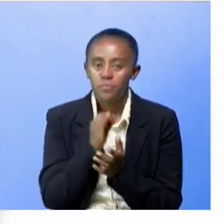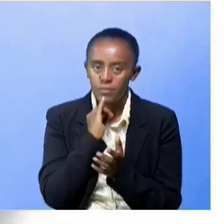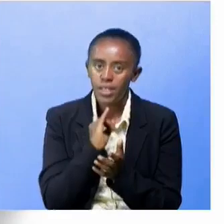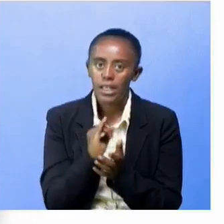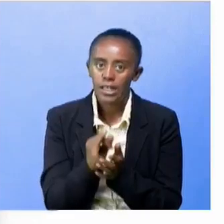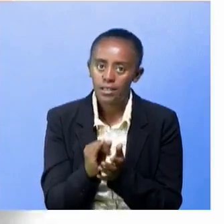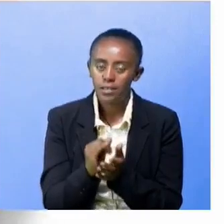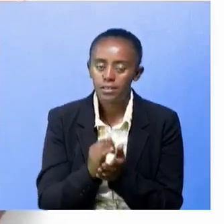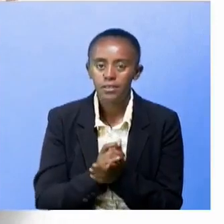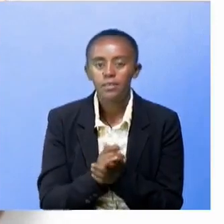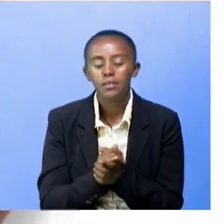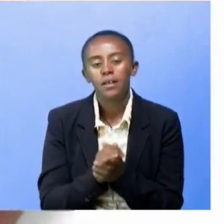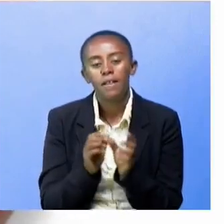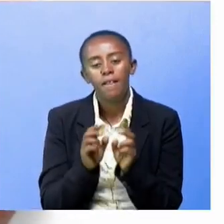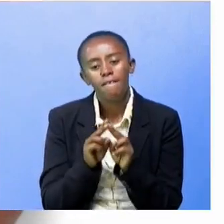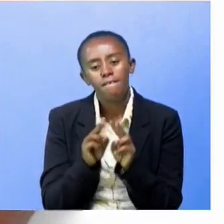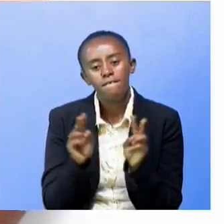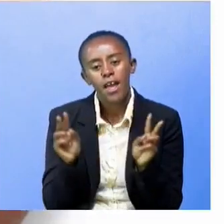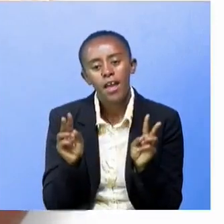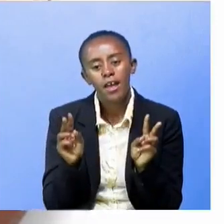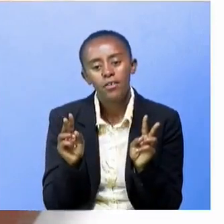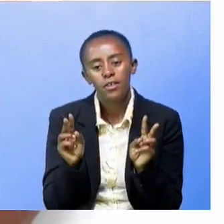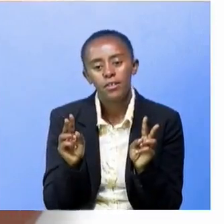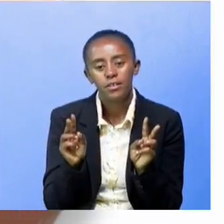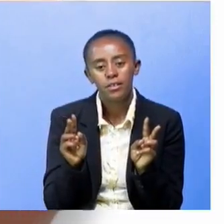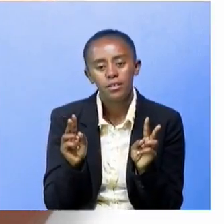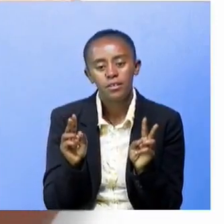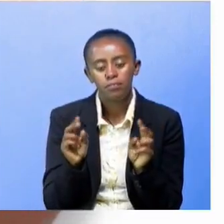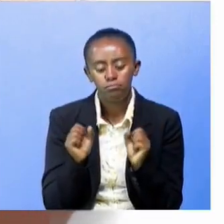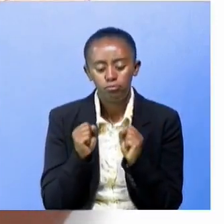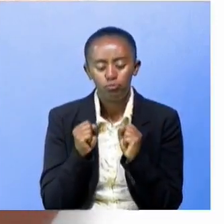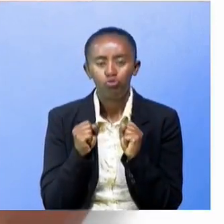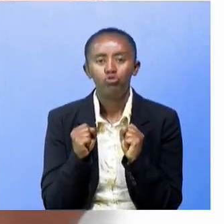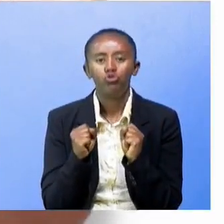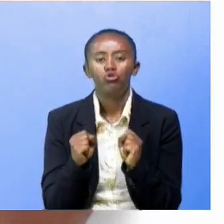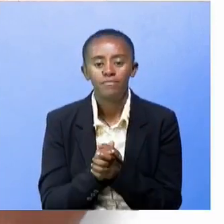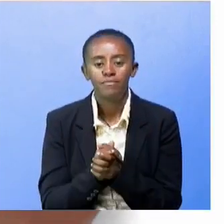is very strong.